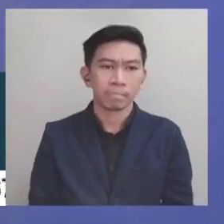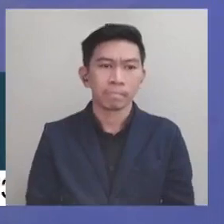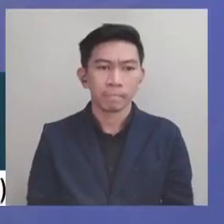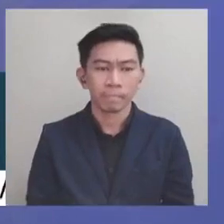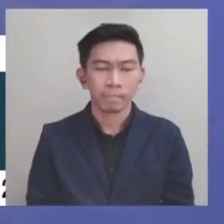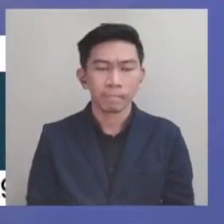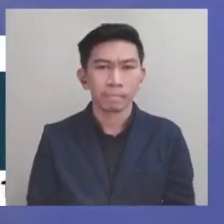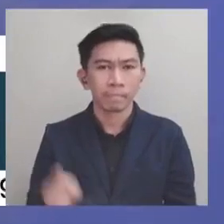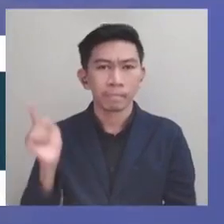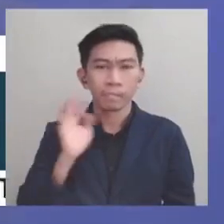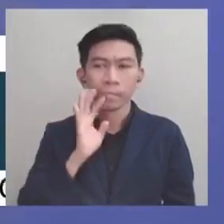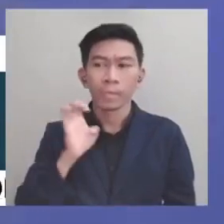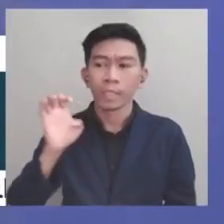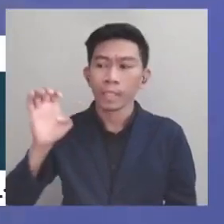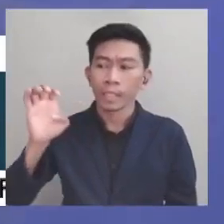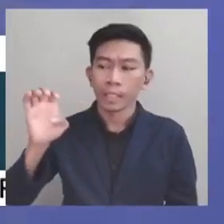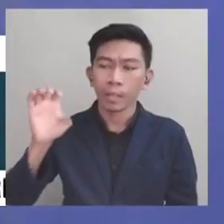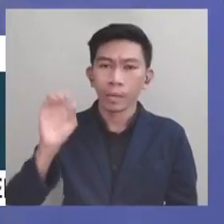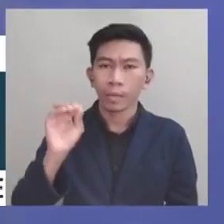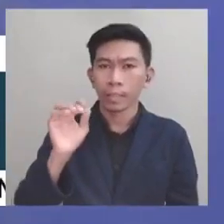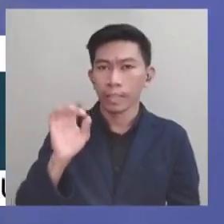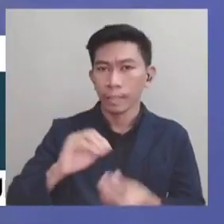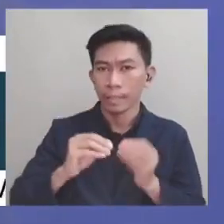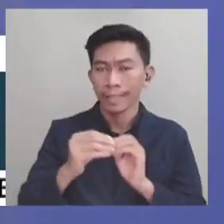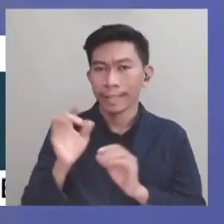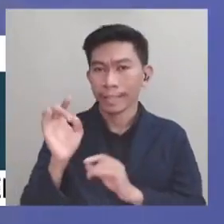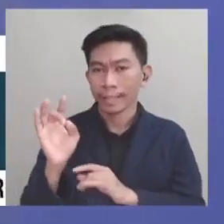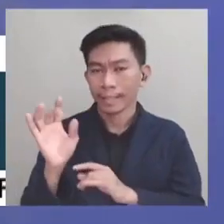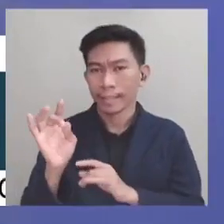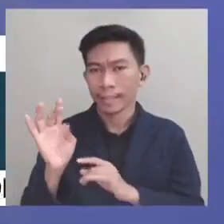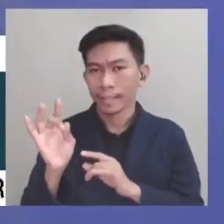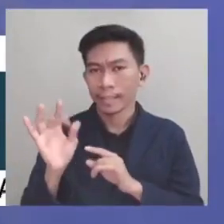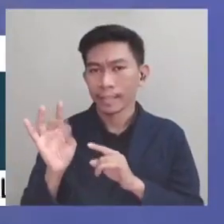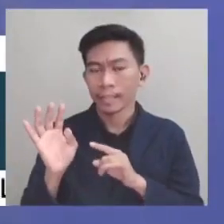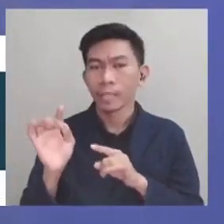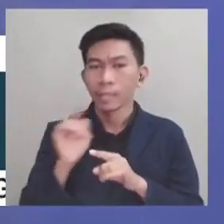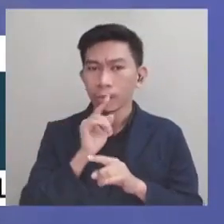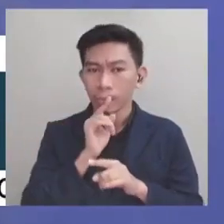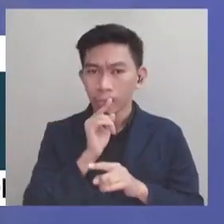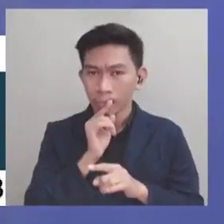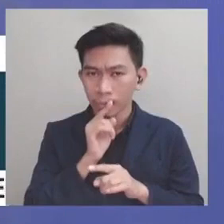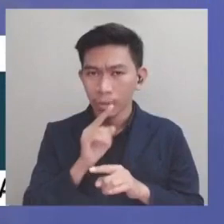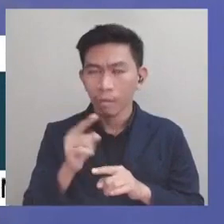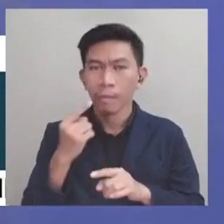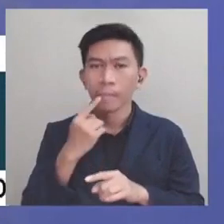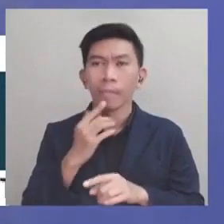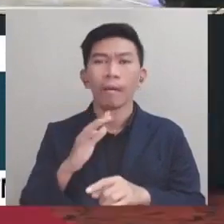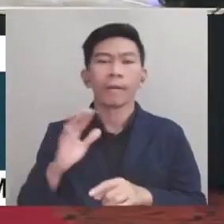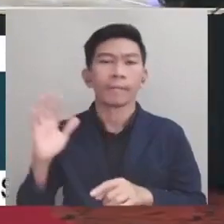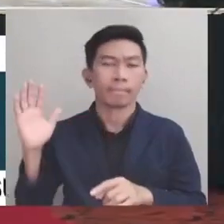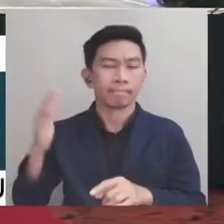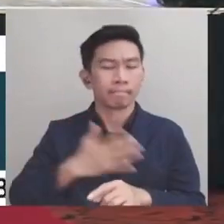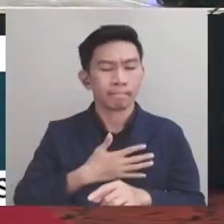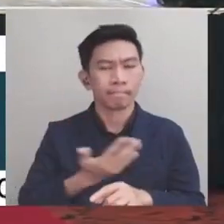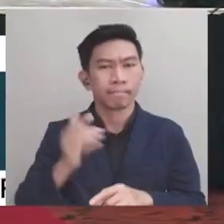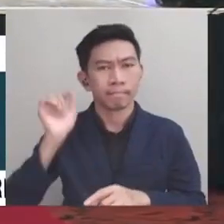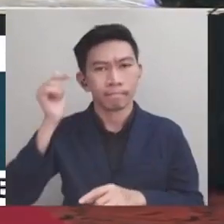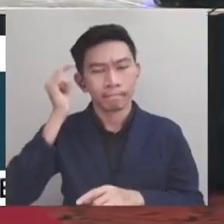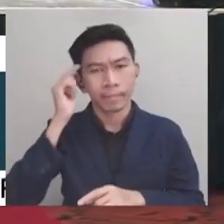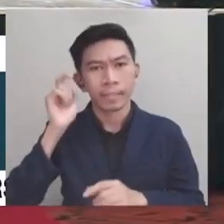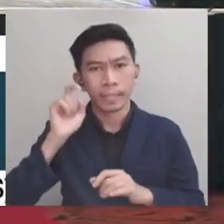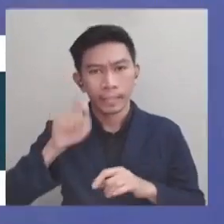Executive Order No. 18 signifies the unwavering commitment of this government to simplify procedures and